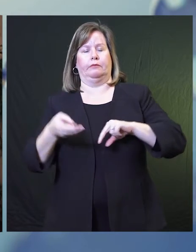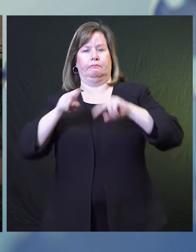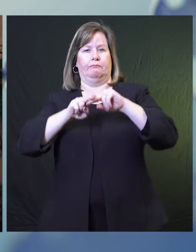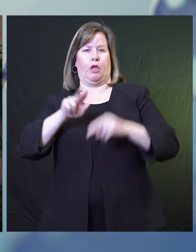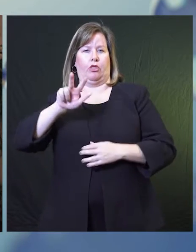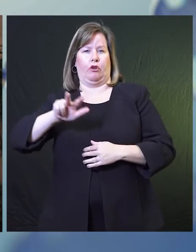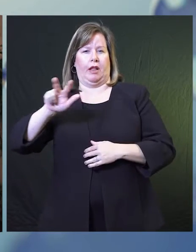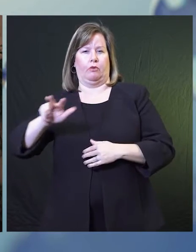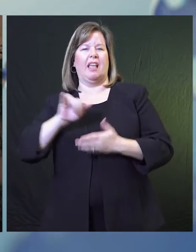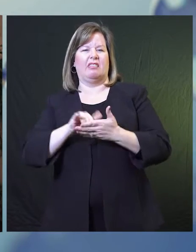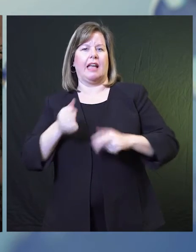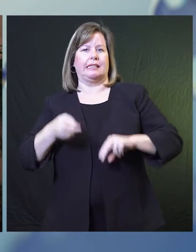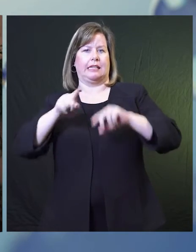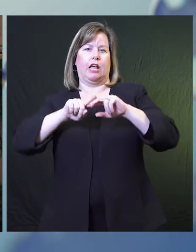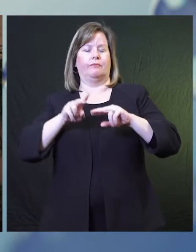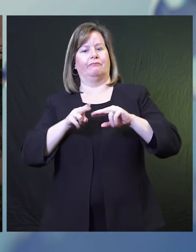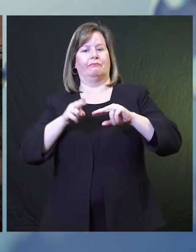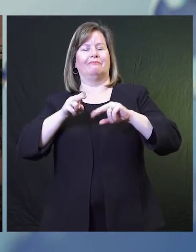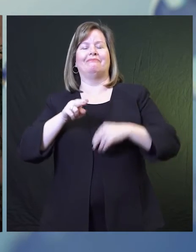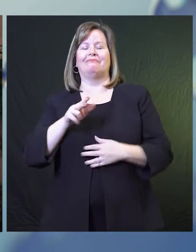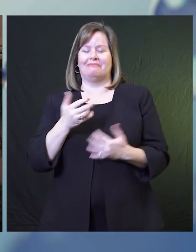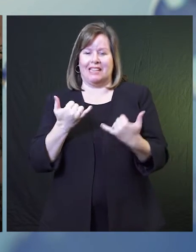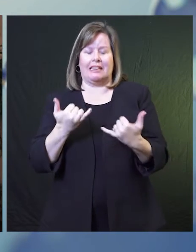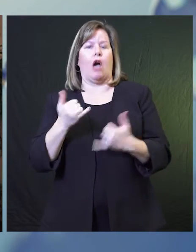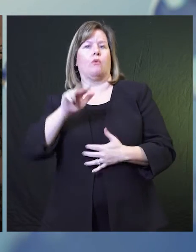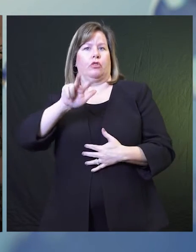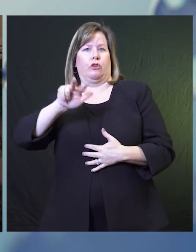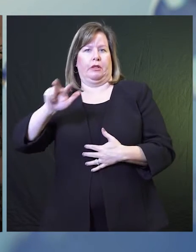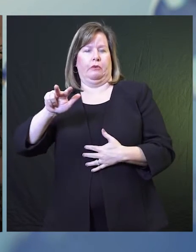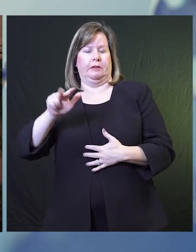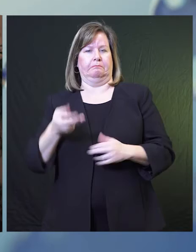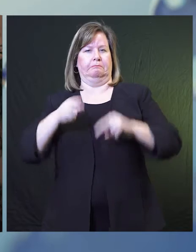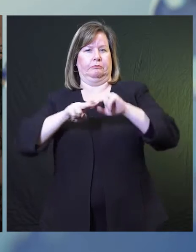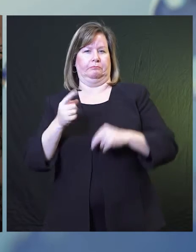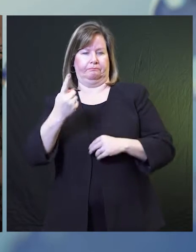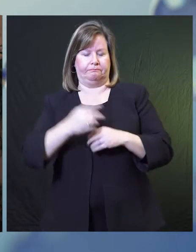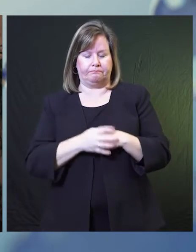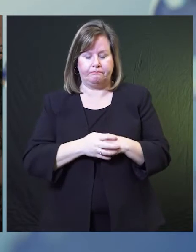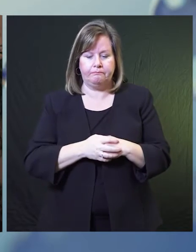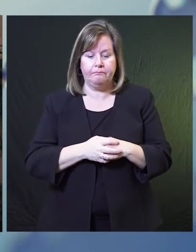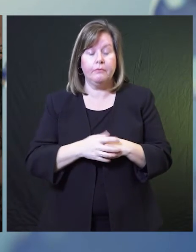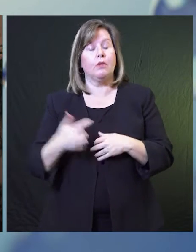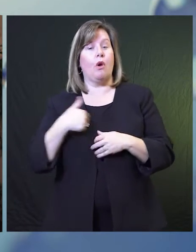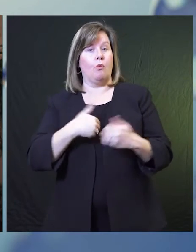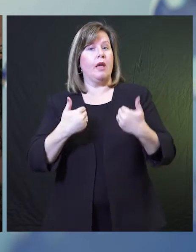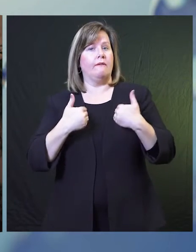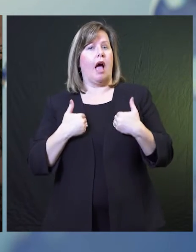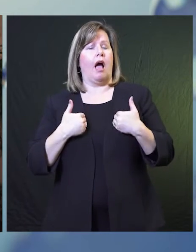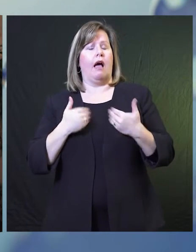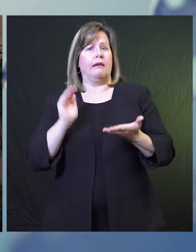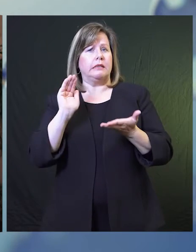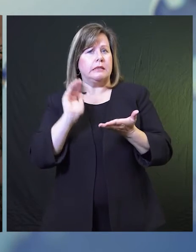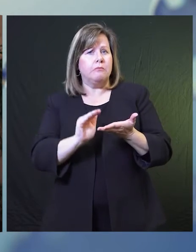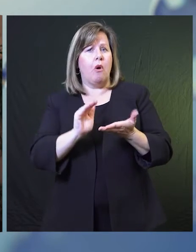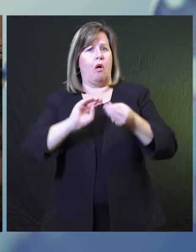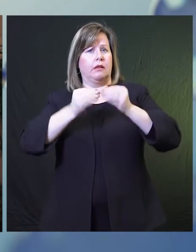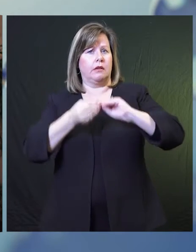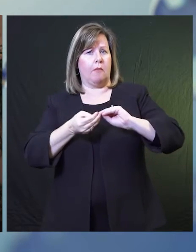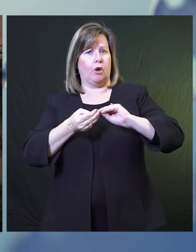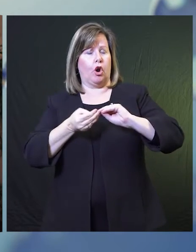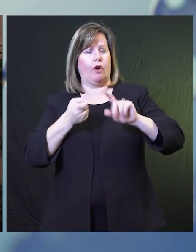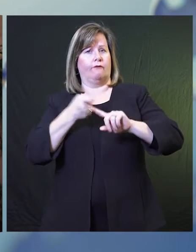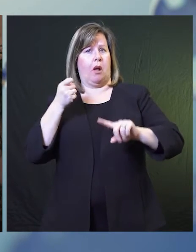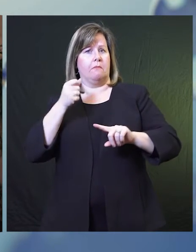yesterday. And so here in the county, again, a smaller number than we've seen the previous few days, which is very